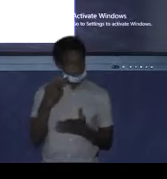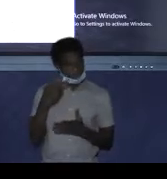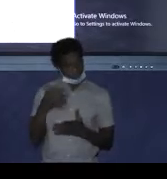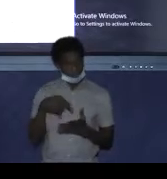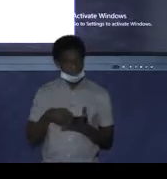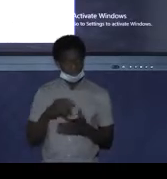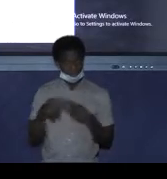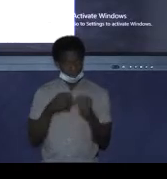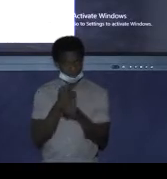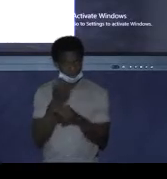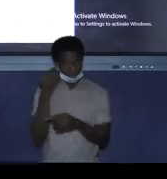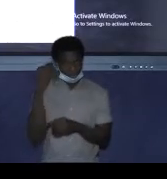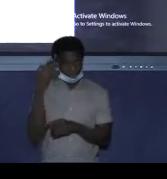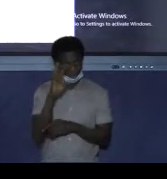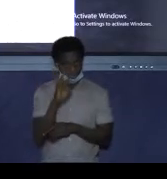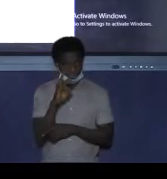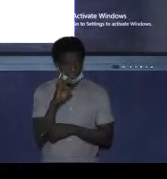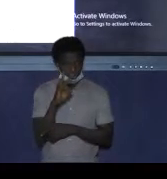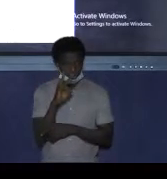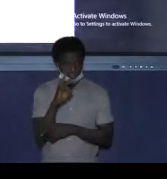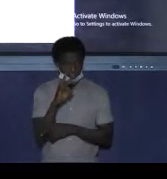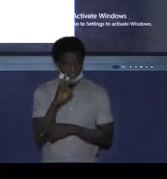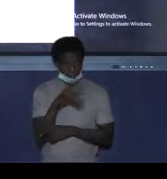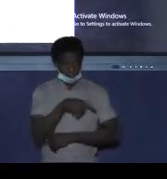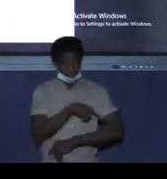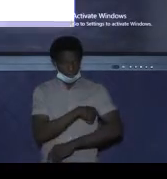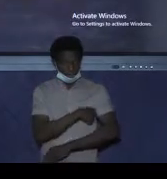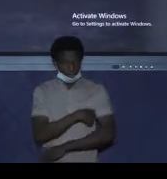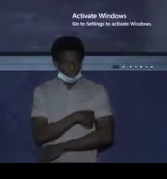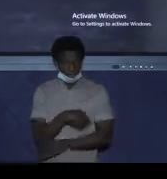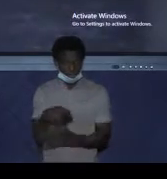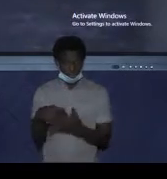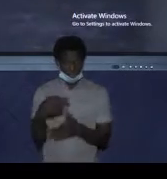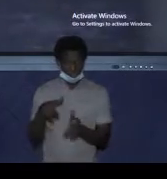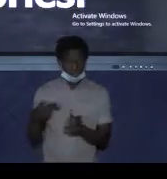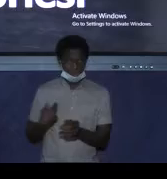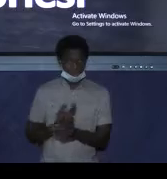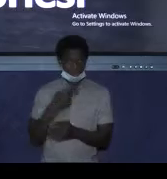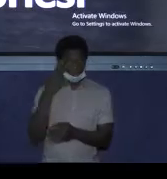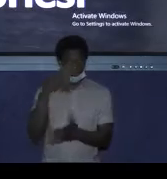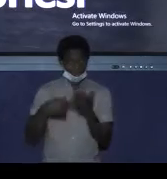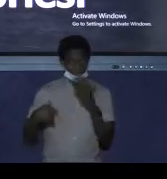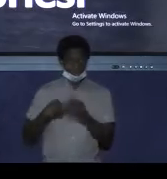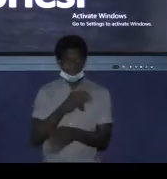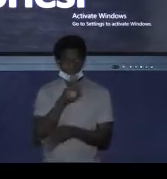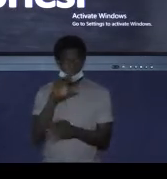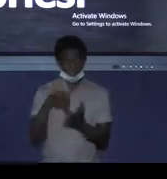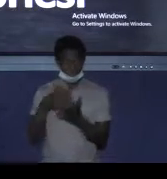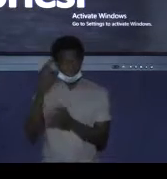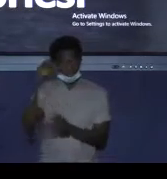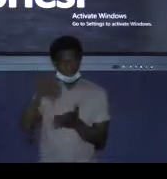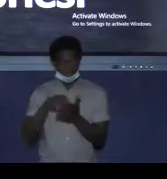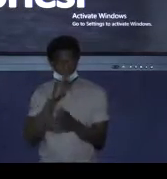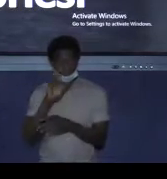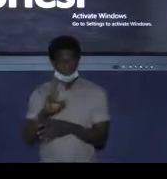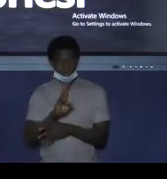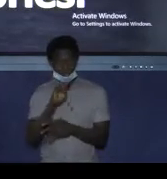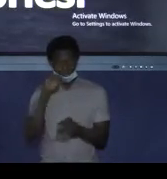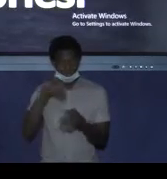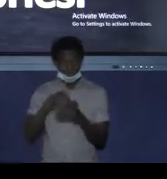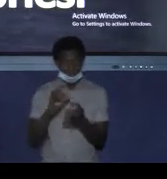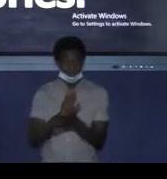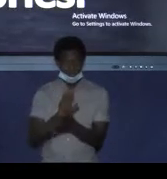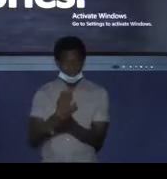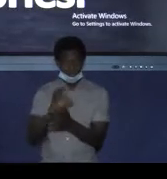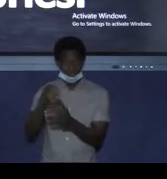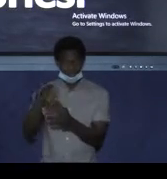of thermometer before. Okay, some have seen it. So let's see what we use this for. It's commonly used in